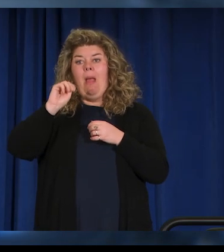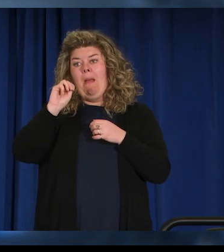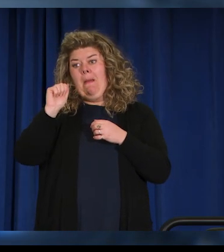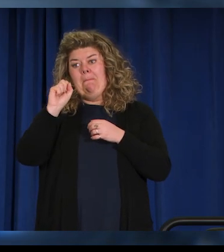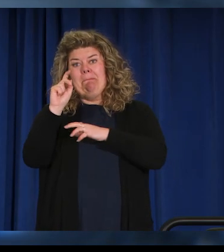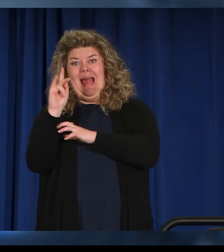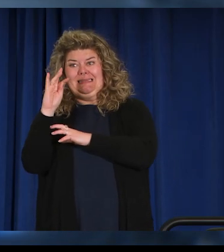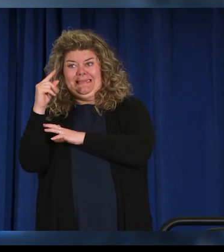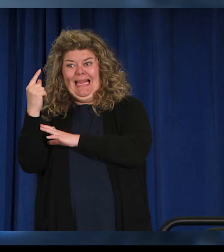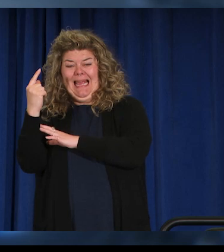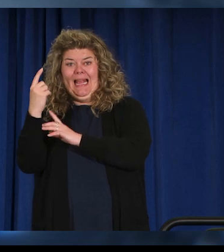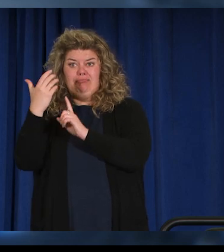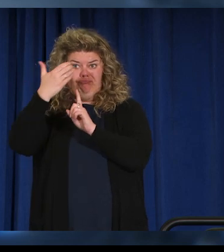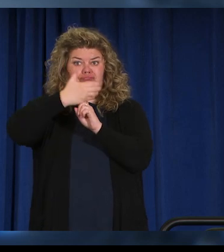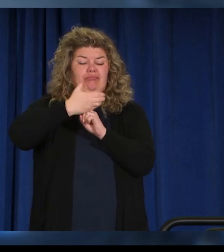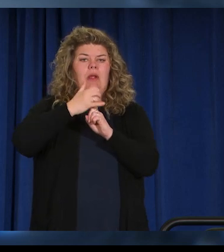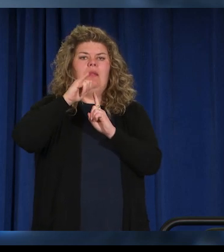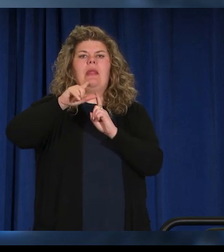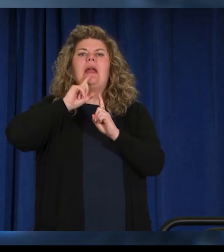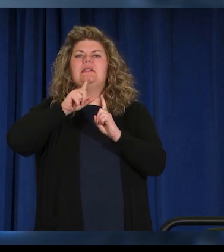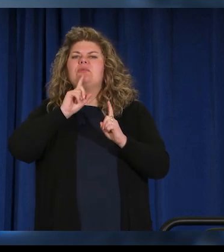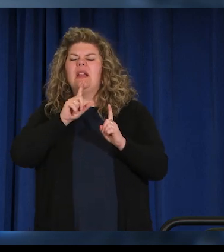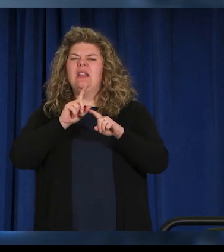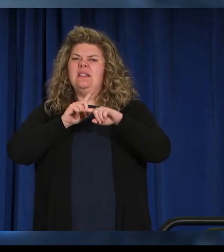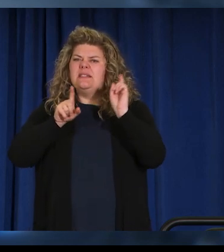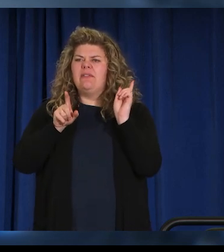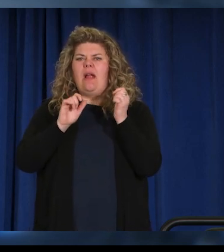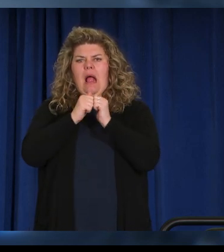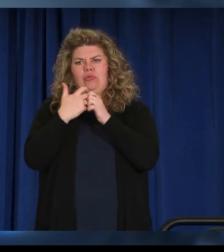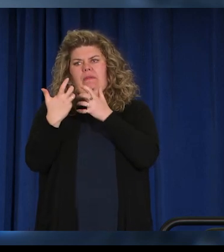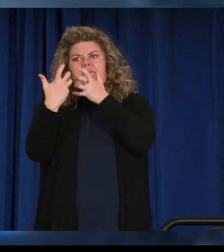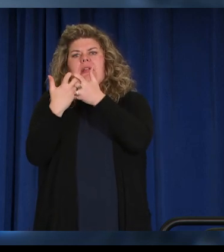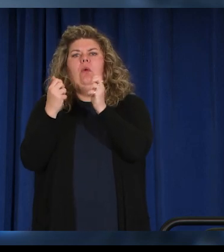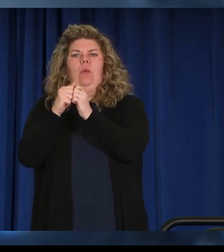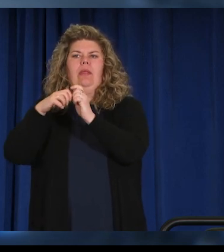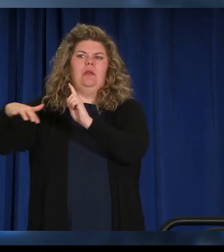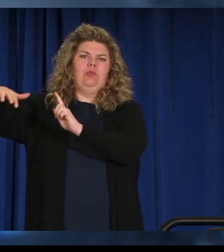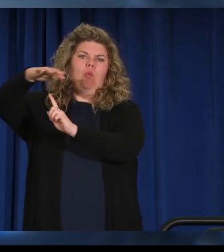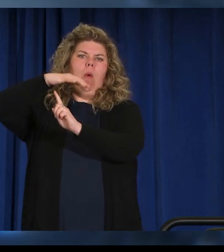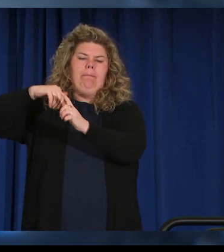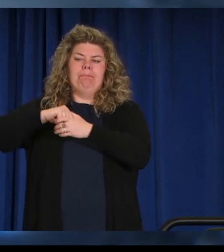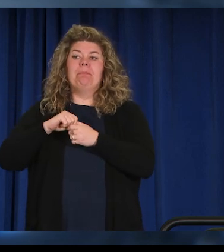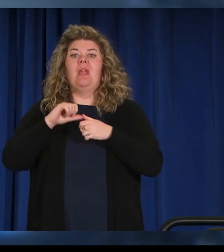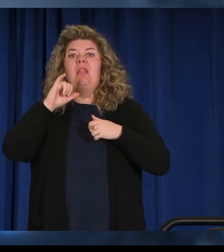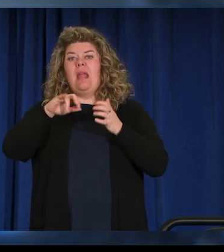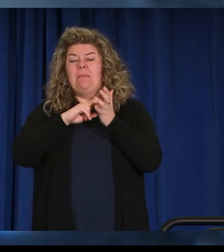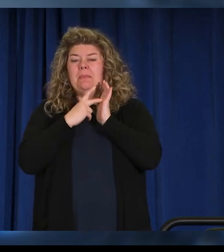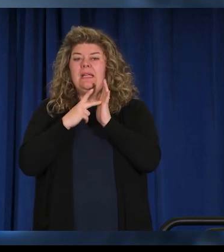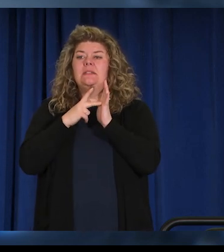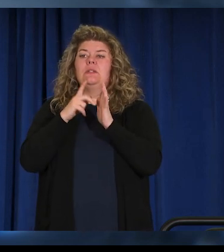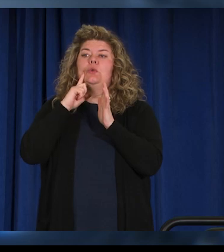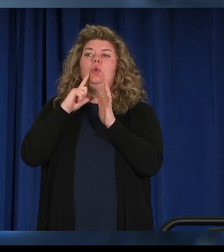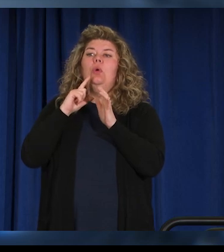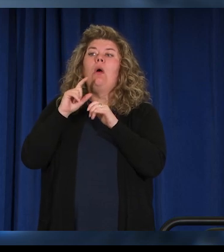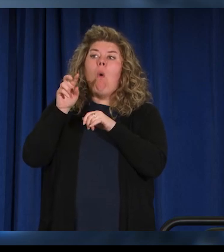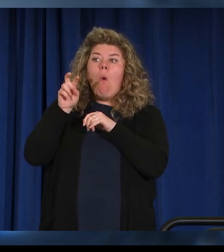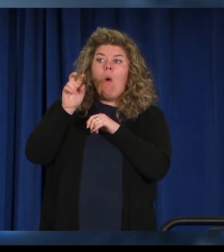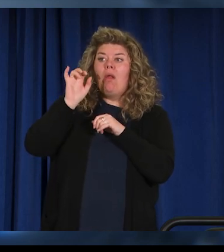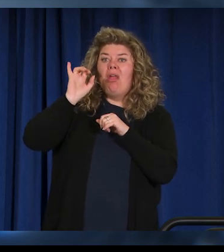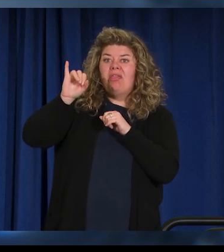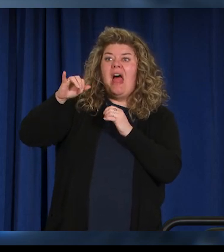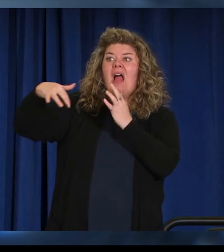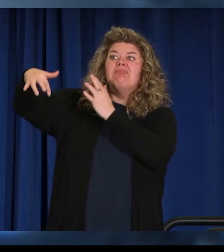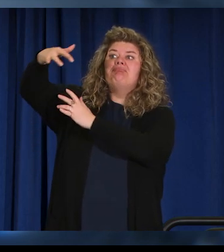or suppressing aspects of one's traits or conditions to fit within the norm. This includes mimicking behaviors that the individual